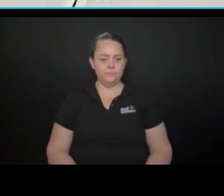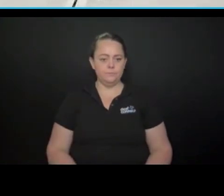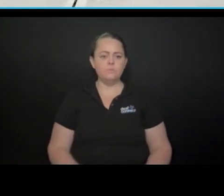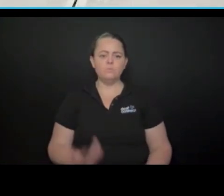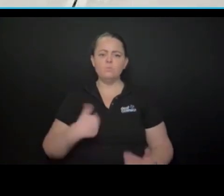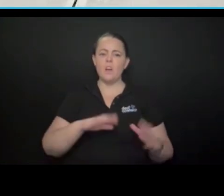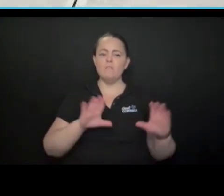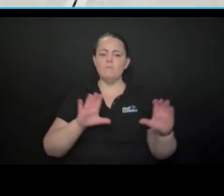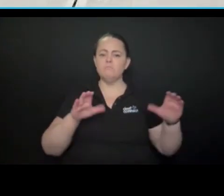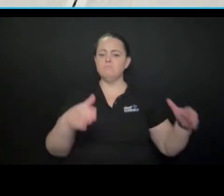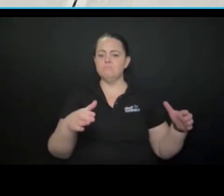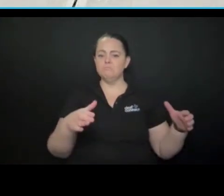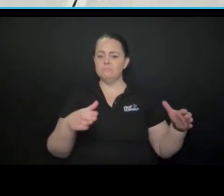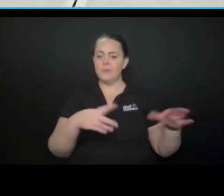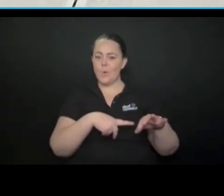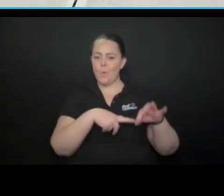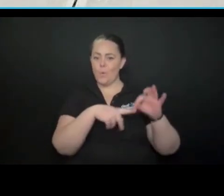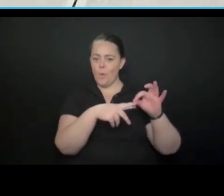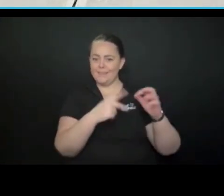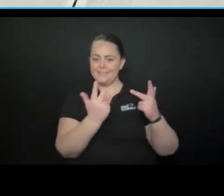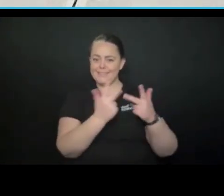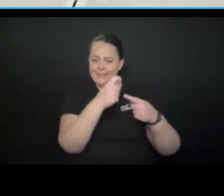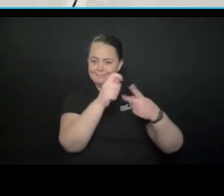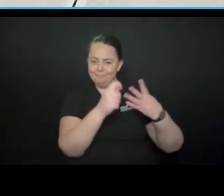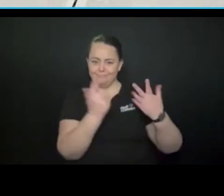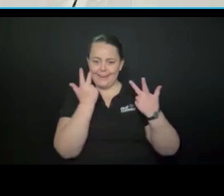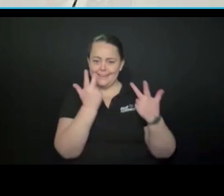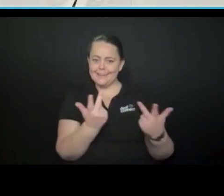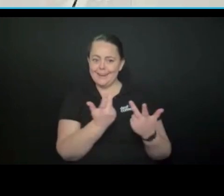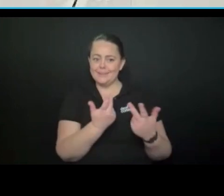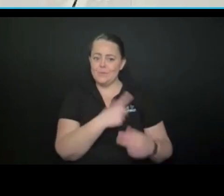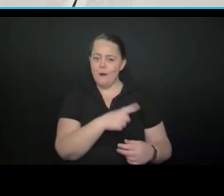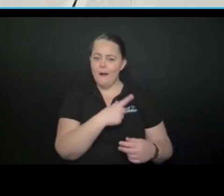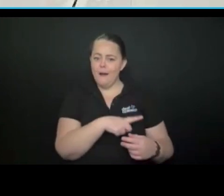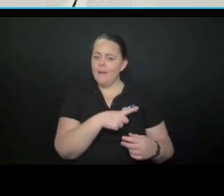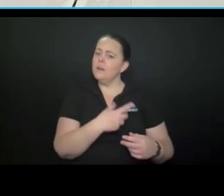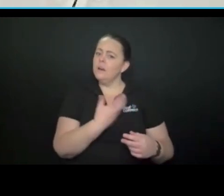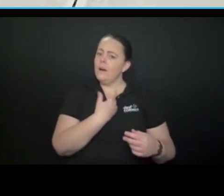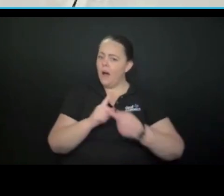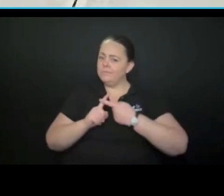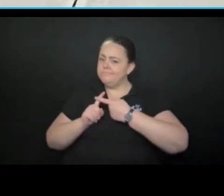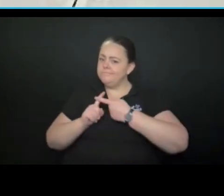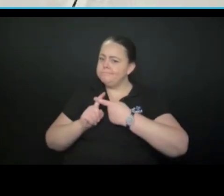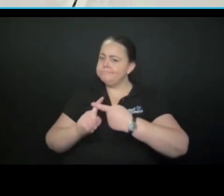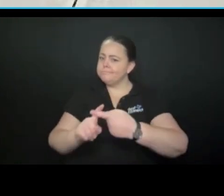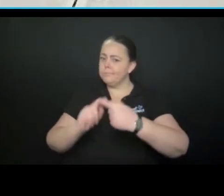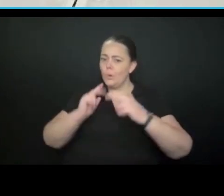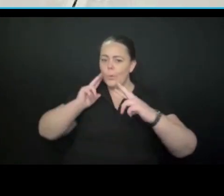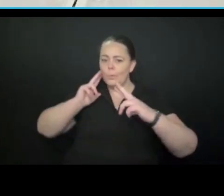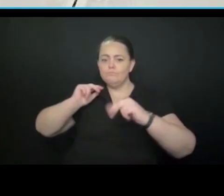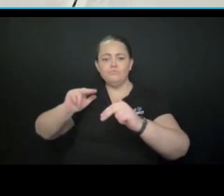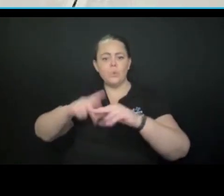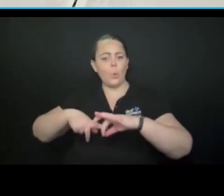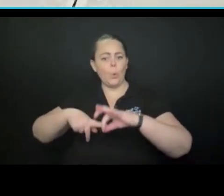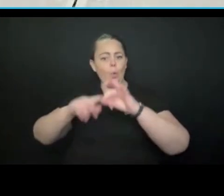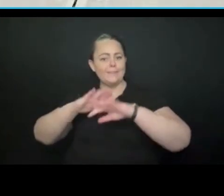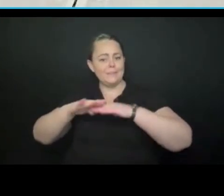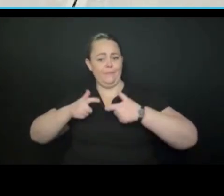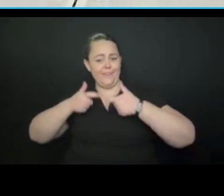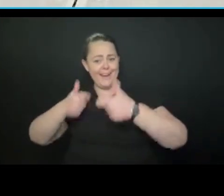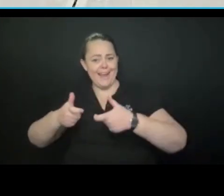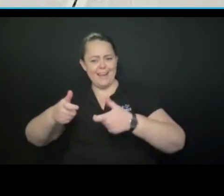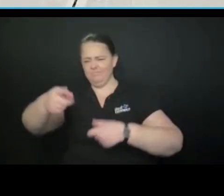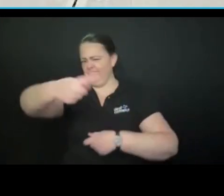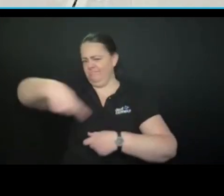was developed with a focus on continuity of care. It was highlighted by the Royal Commission and certainly by older Australians